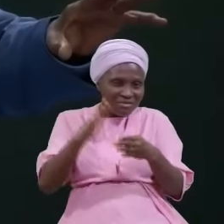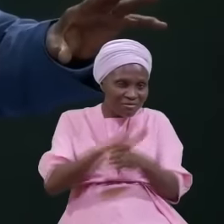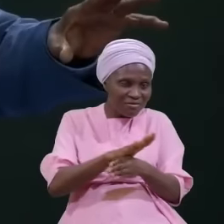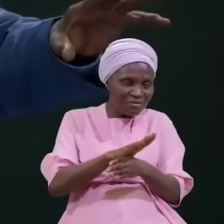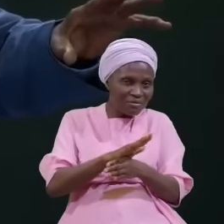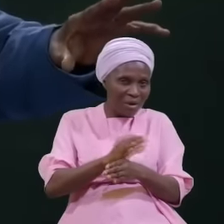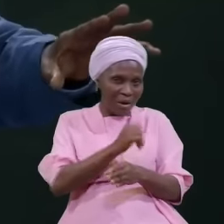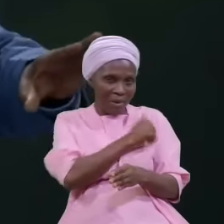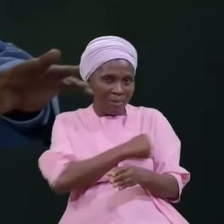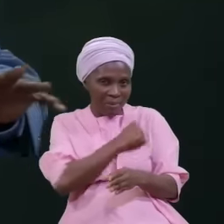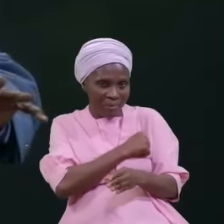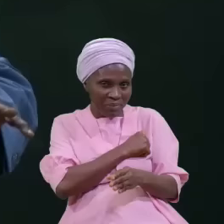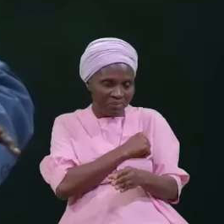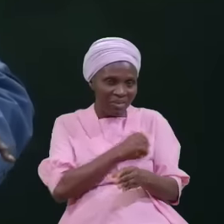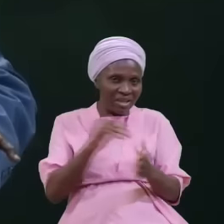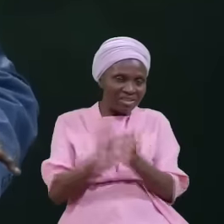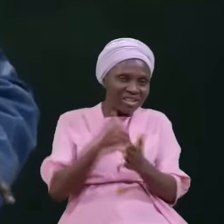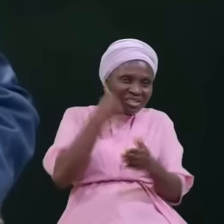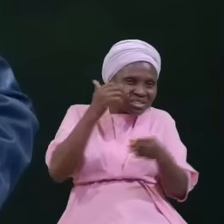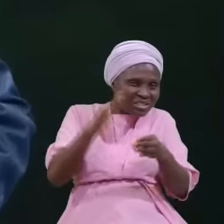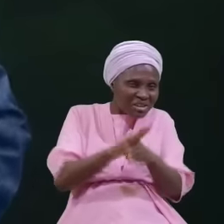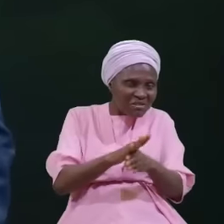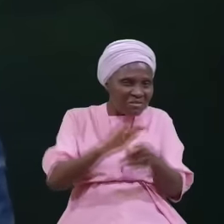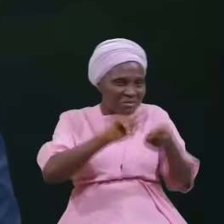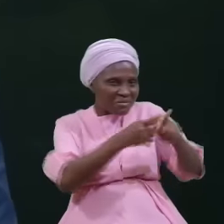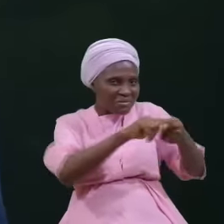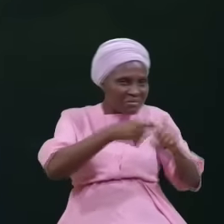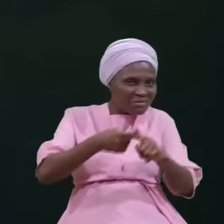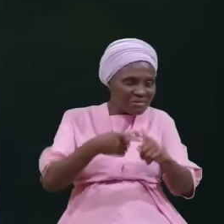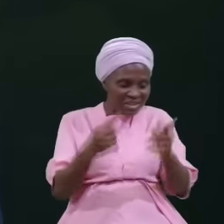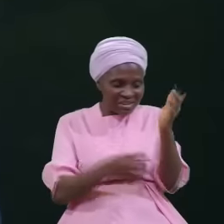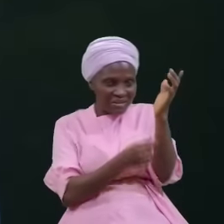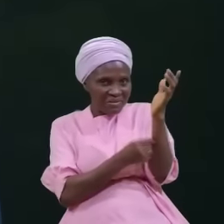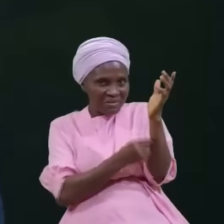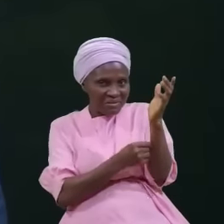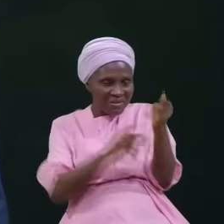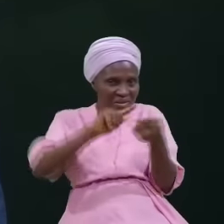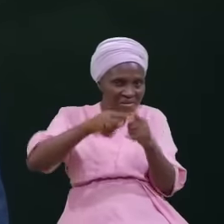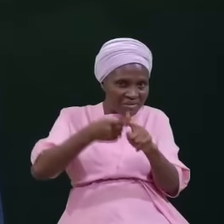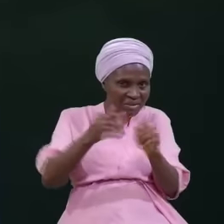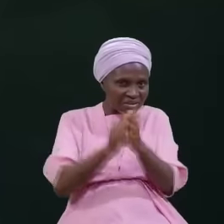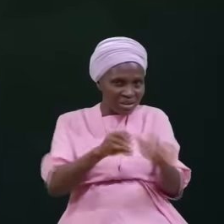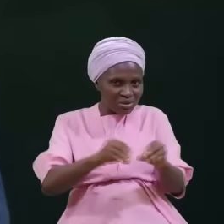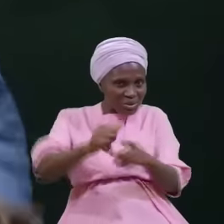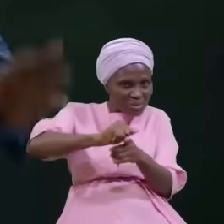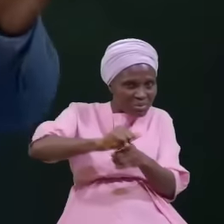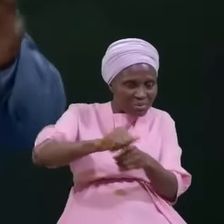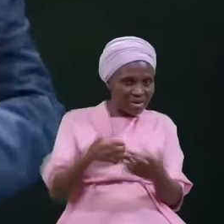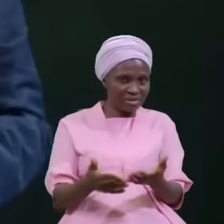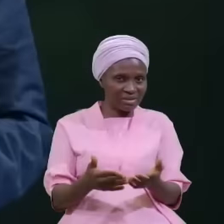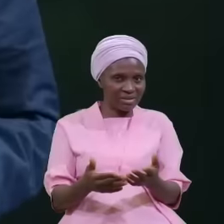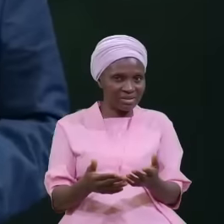interaction, the fleshly interaction between men and women,